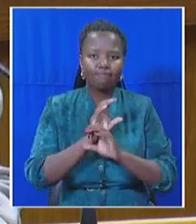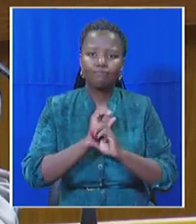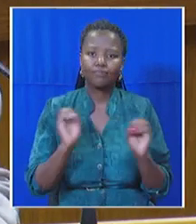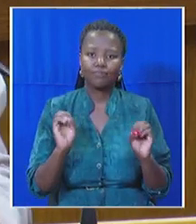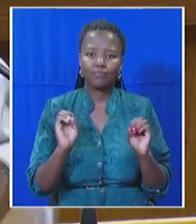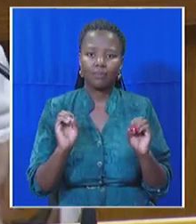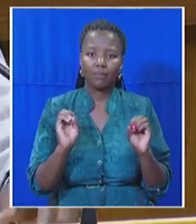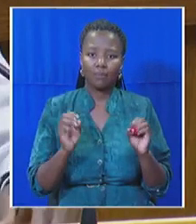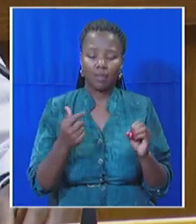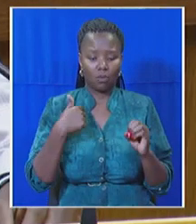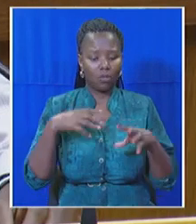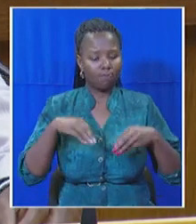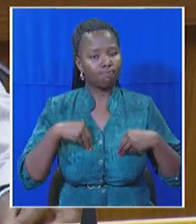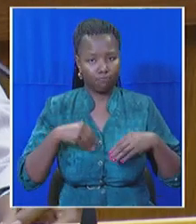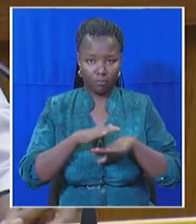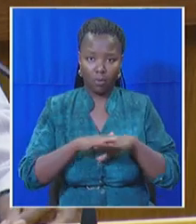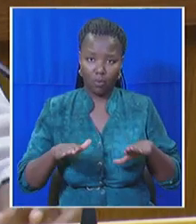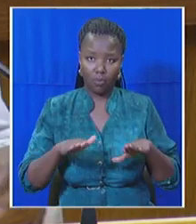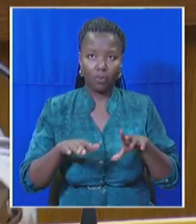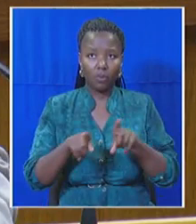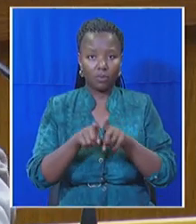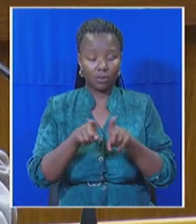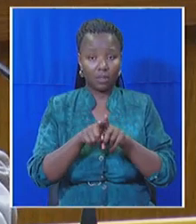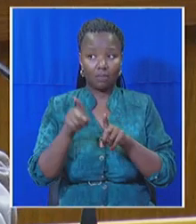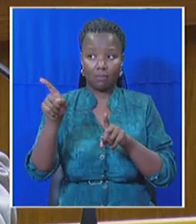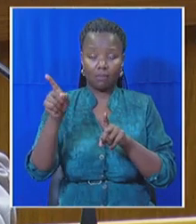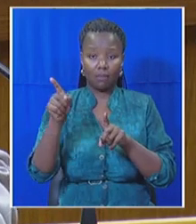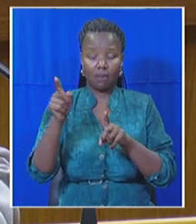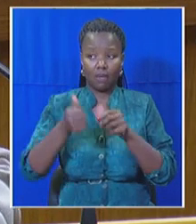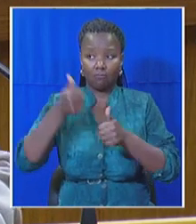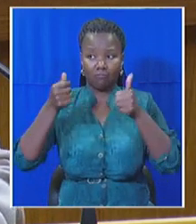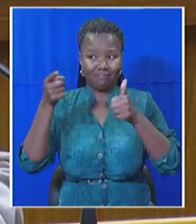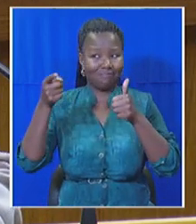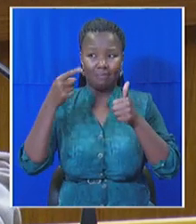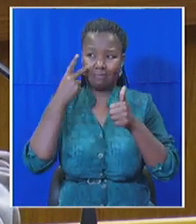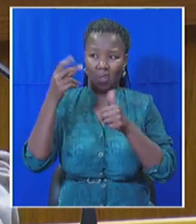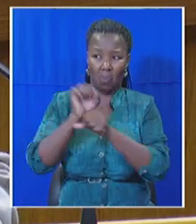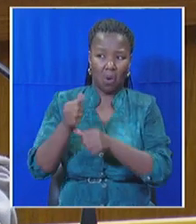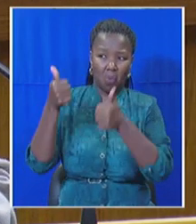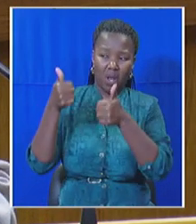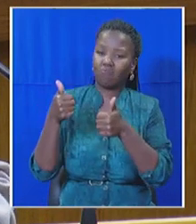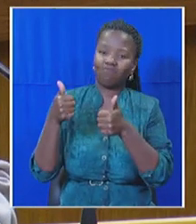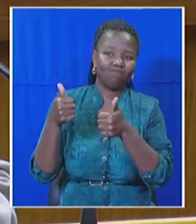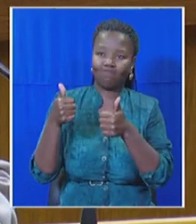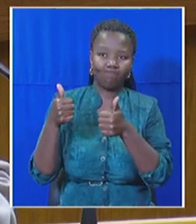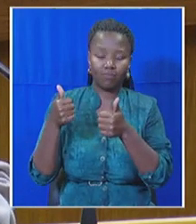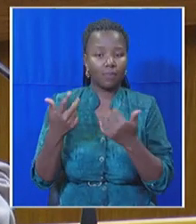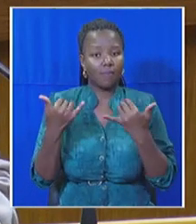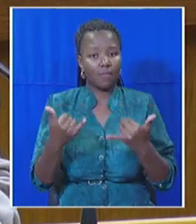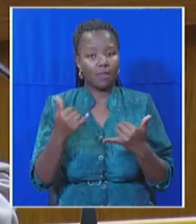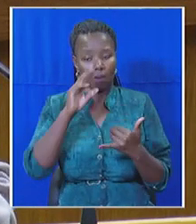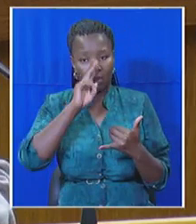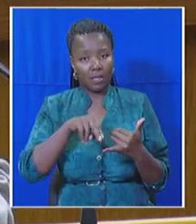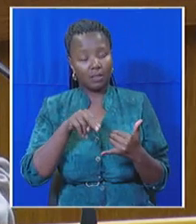quite unacceptable and indictment on senior management. We would want to see the irregular expenditure